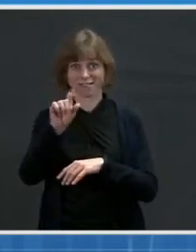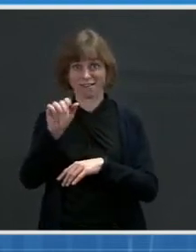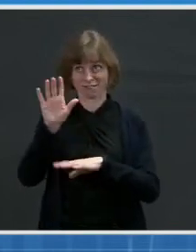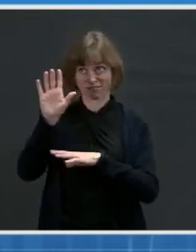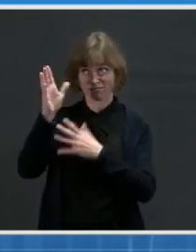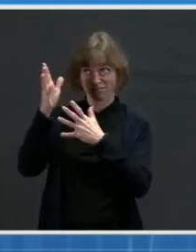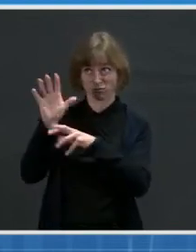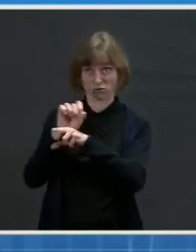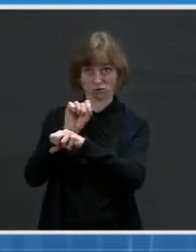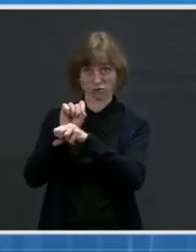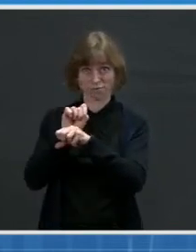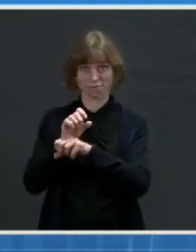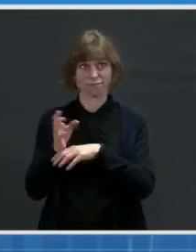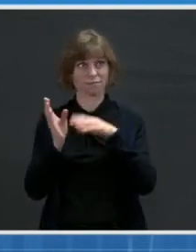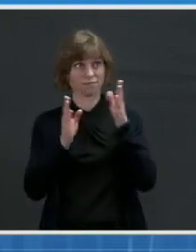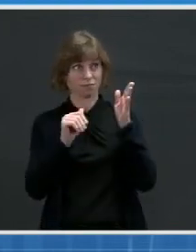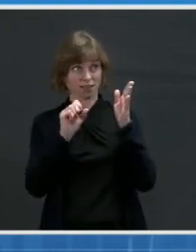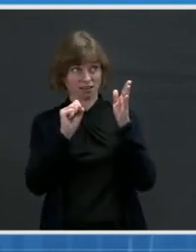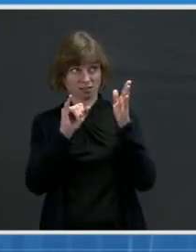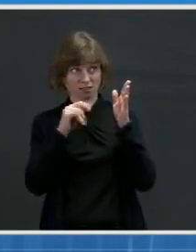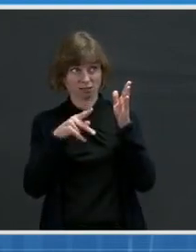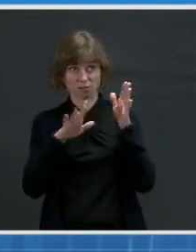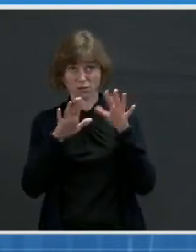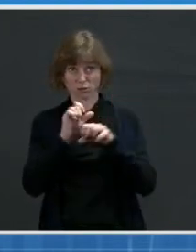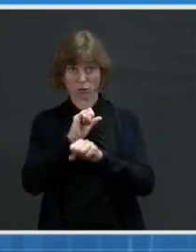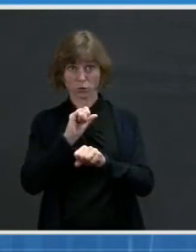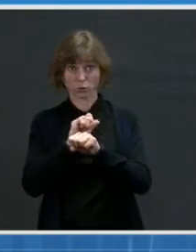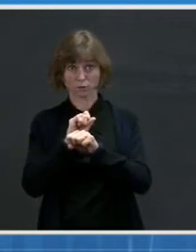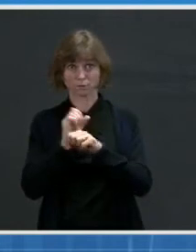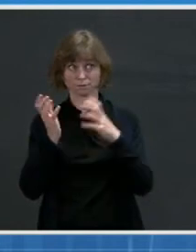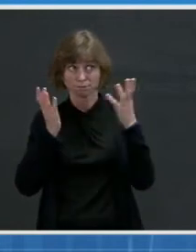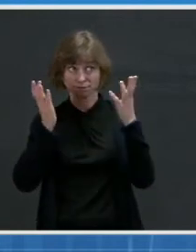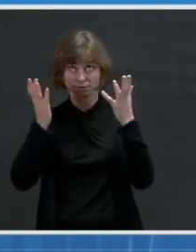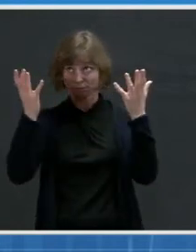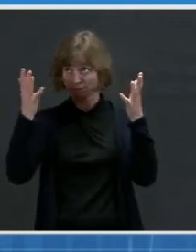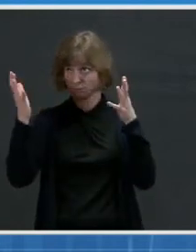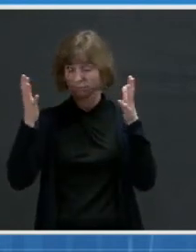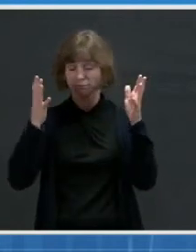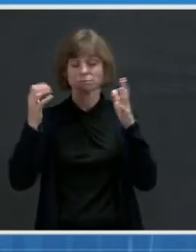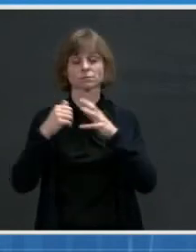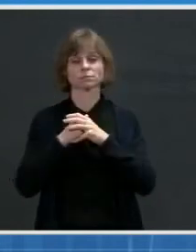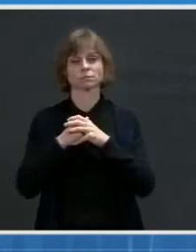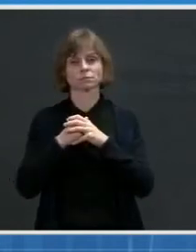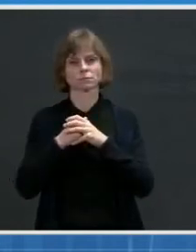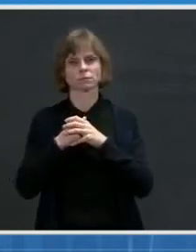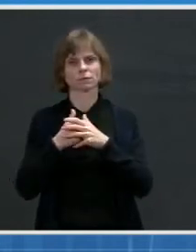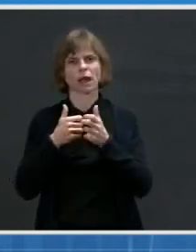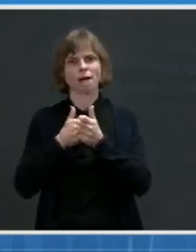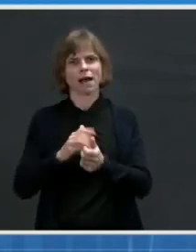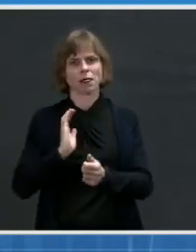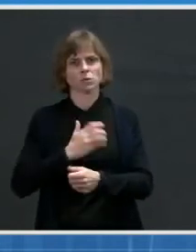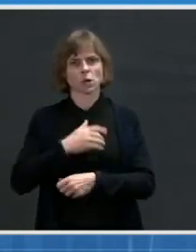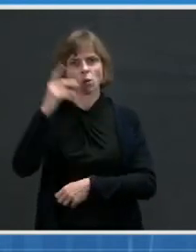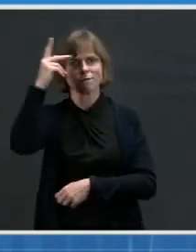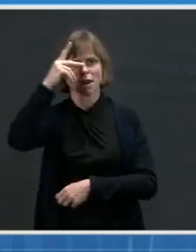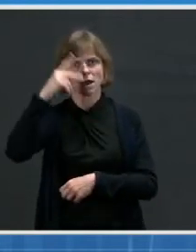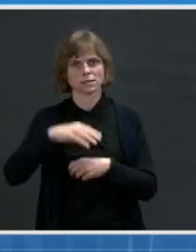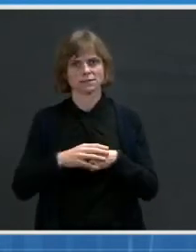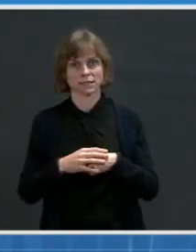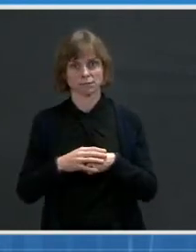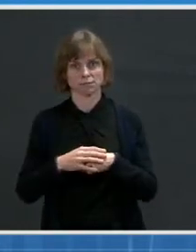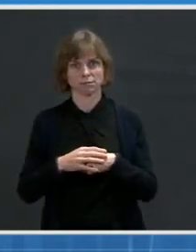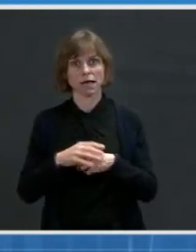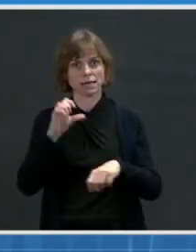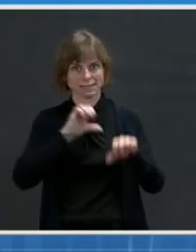and then after the ACIP does its work, all consistent with our philosophy of letting the science